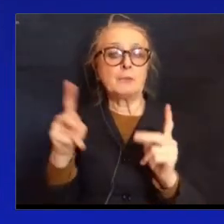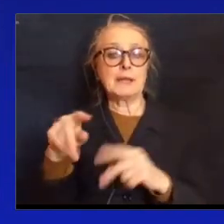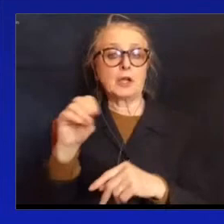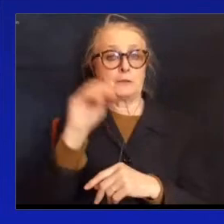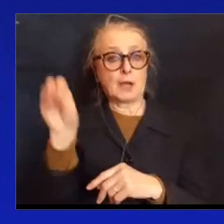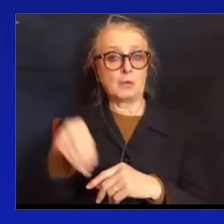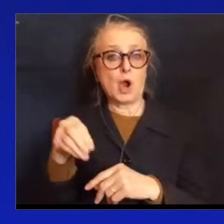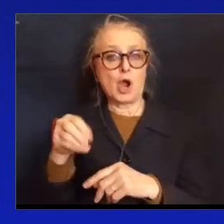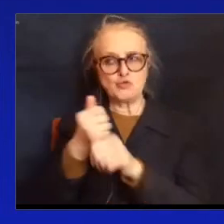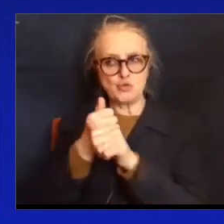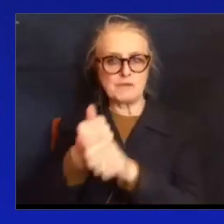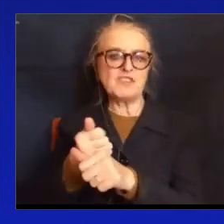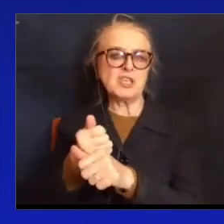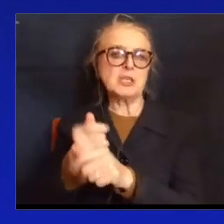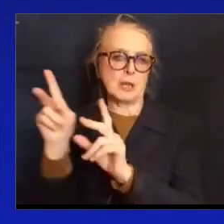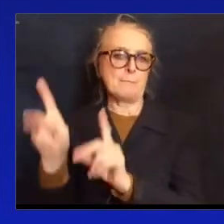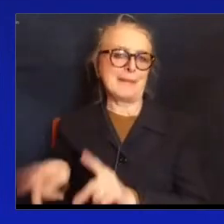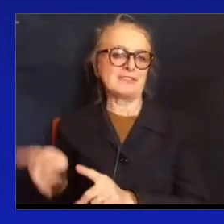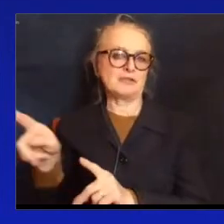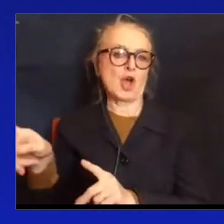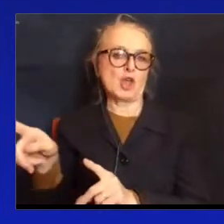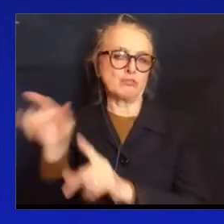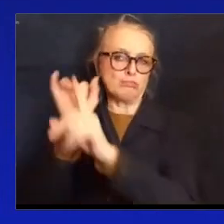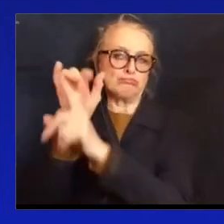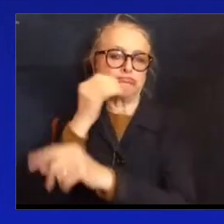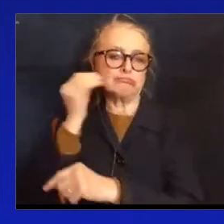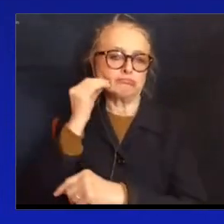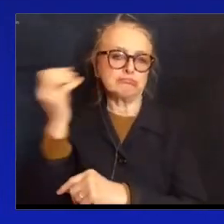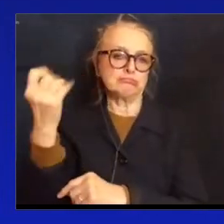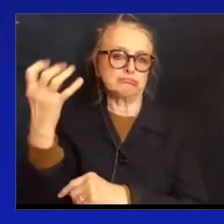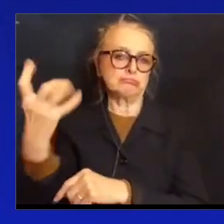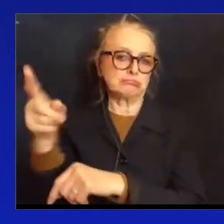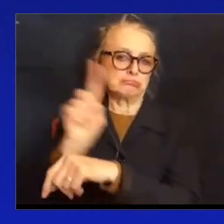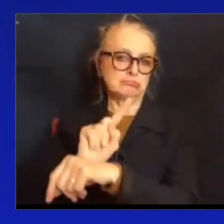case. The person that have